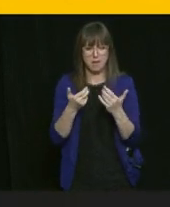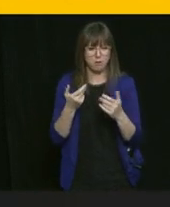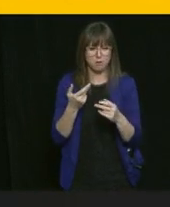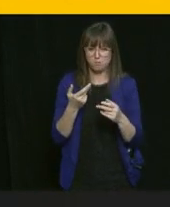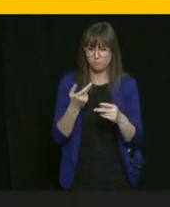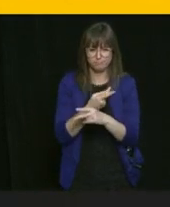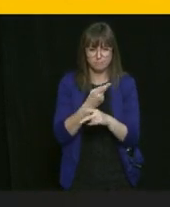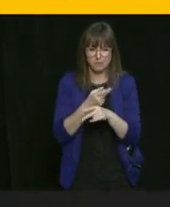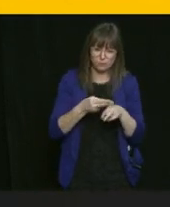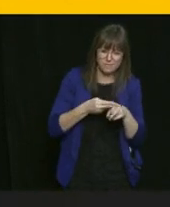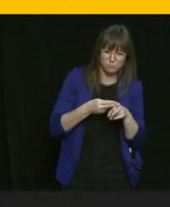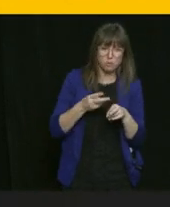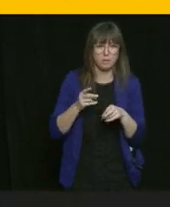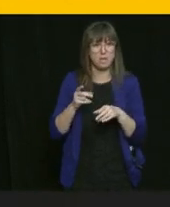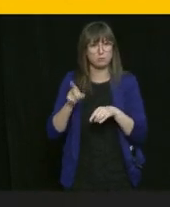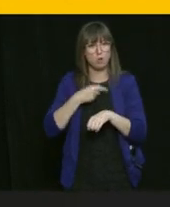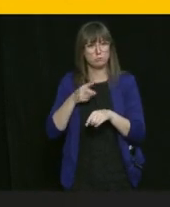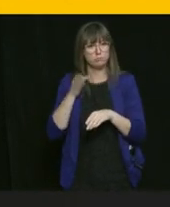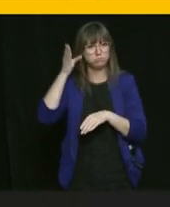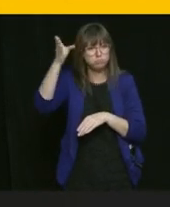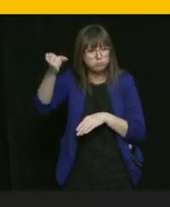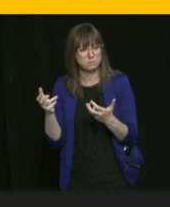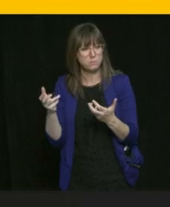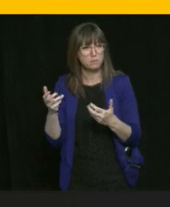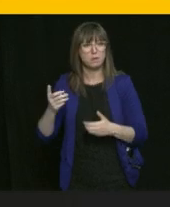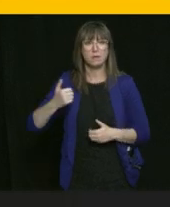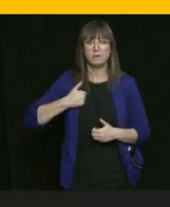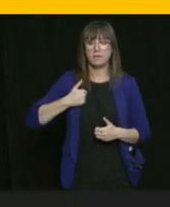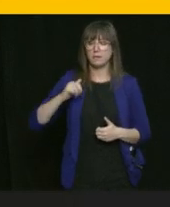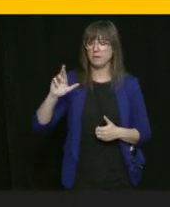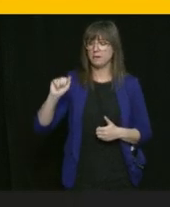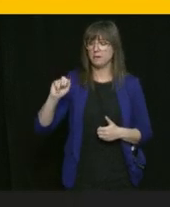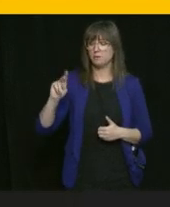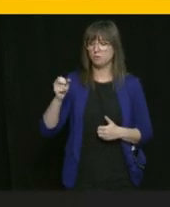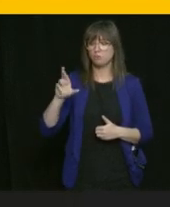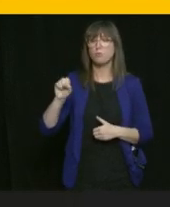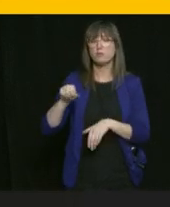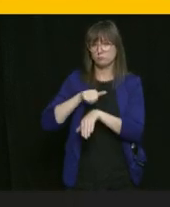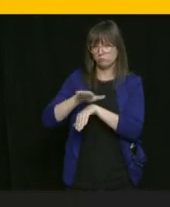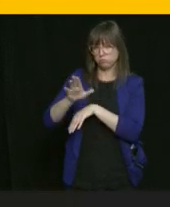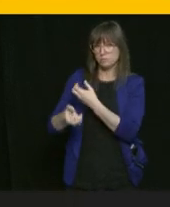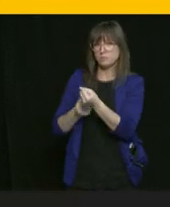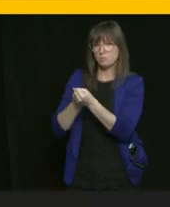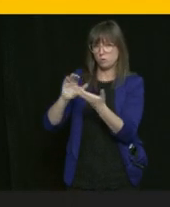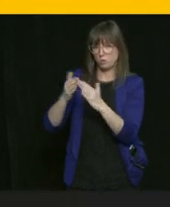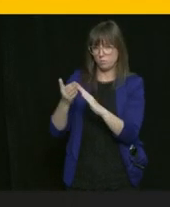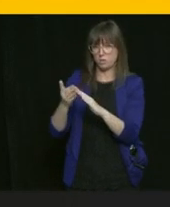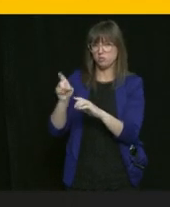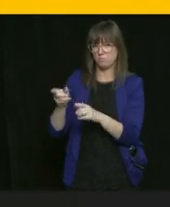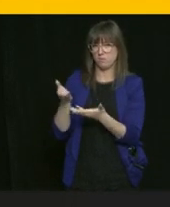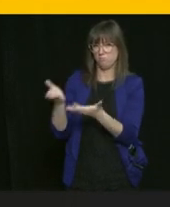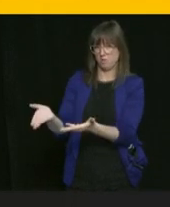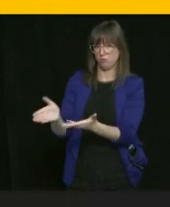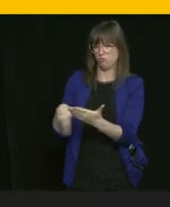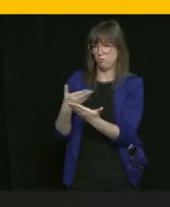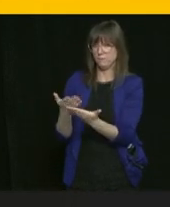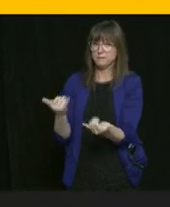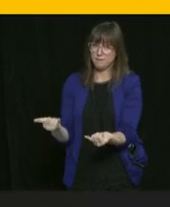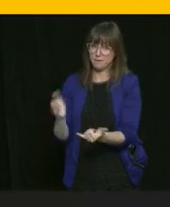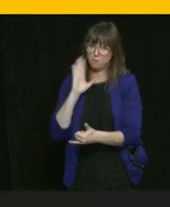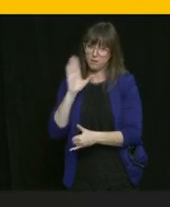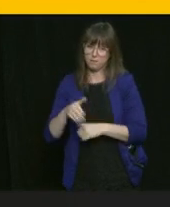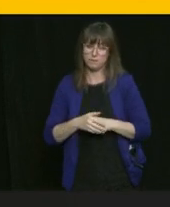solutions to this health emergency, and we will not stop until Niskandiga has also been deployed to support the community and should be on the ground as of today.